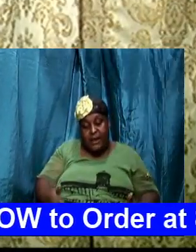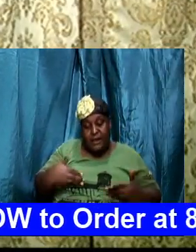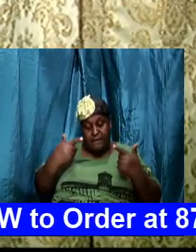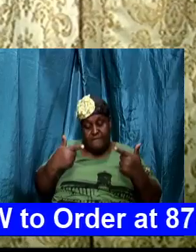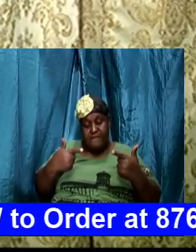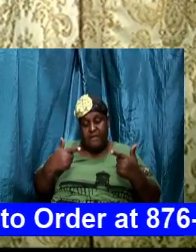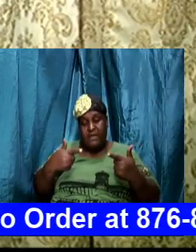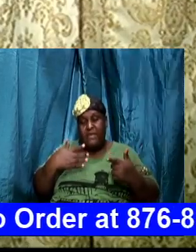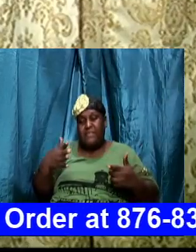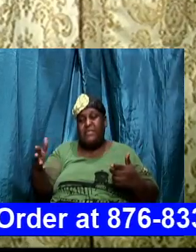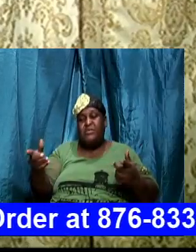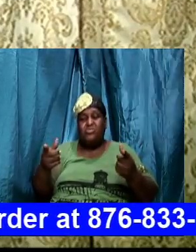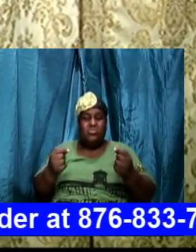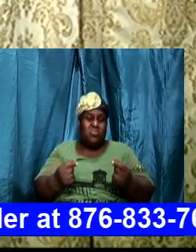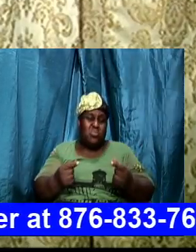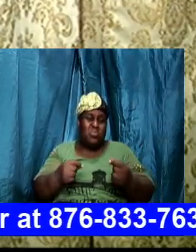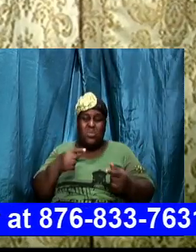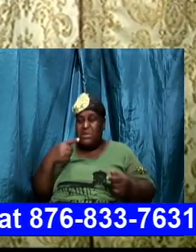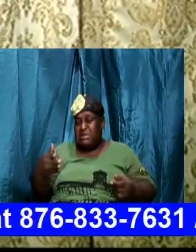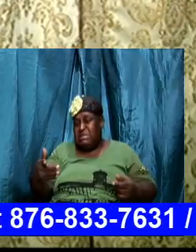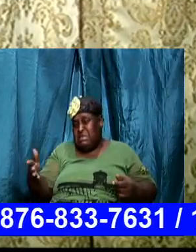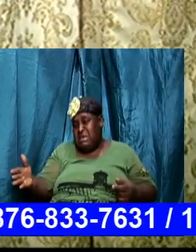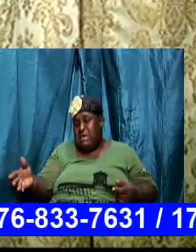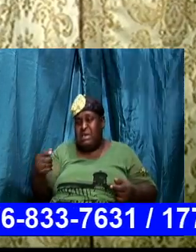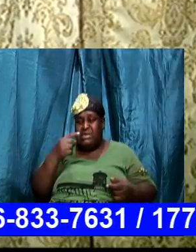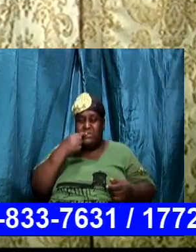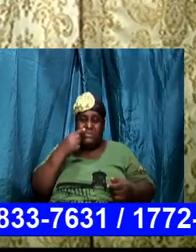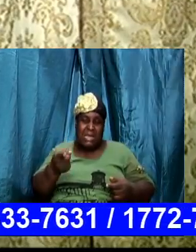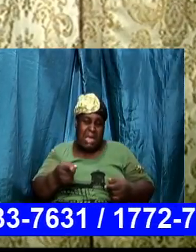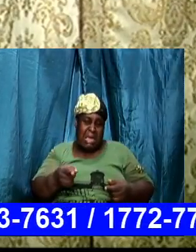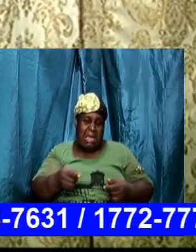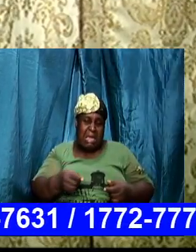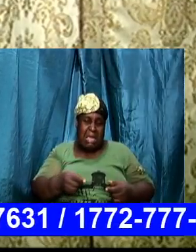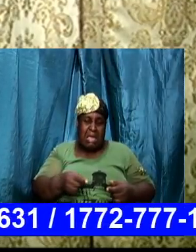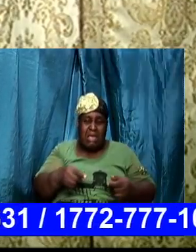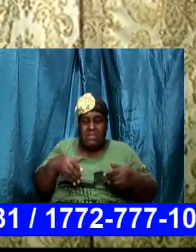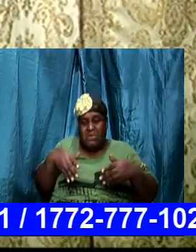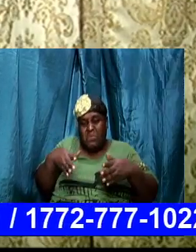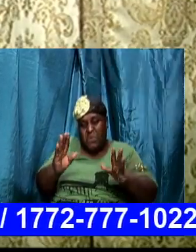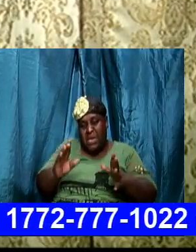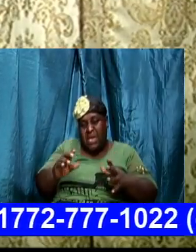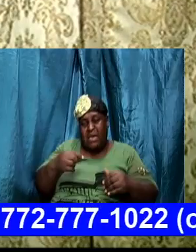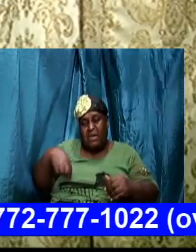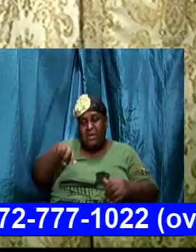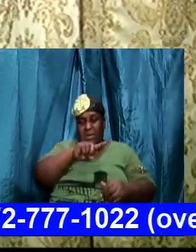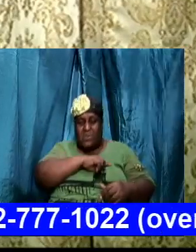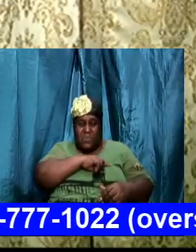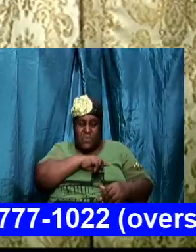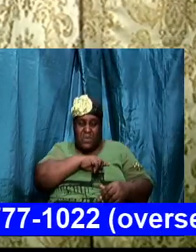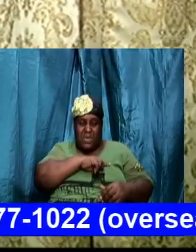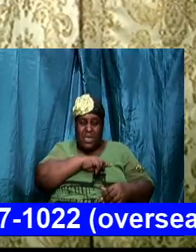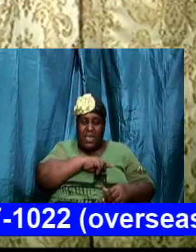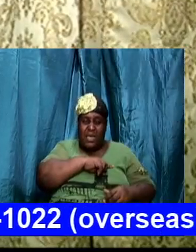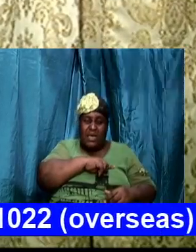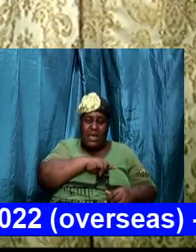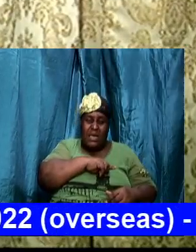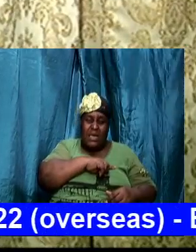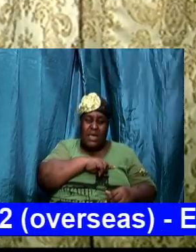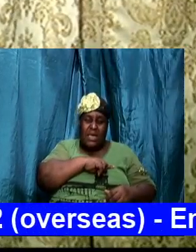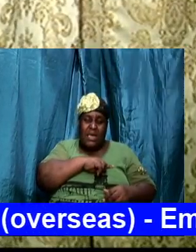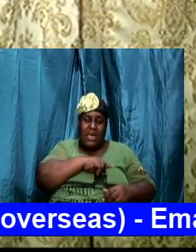the things that we say, the way we interact one with the other, the way we interact with